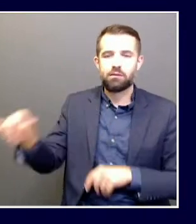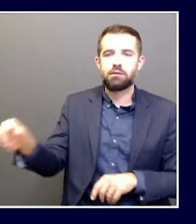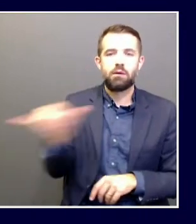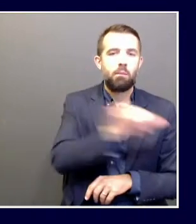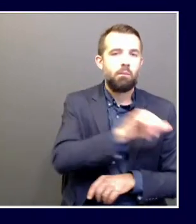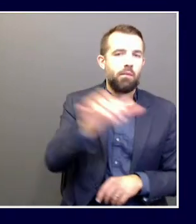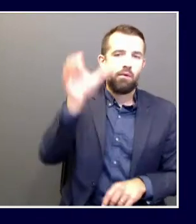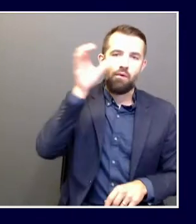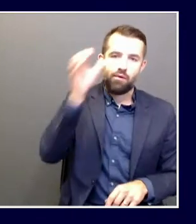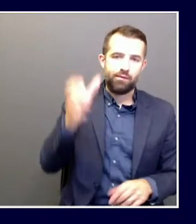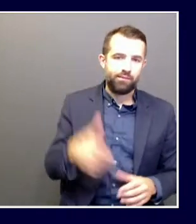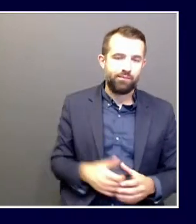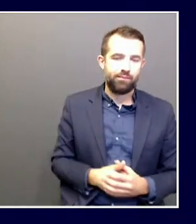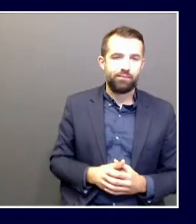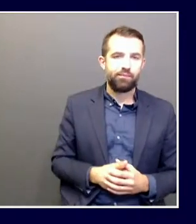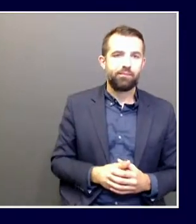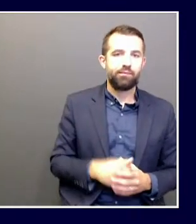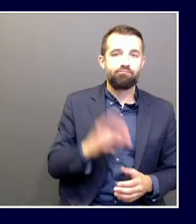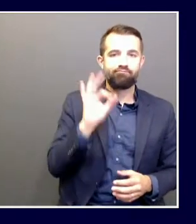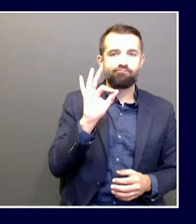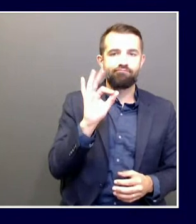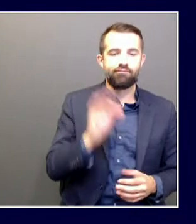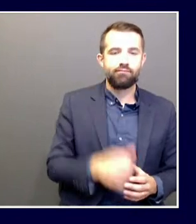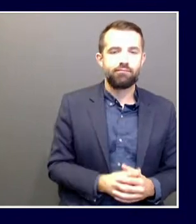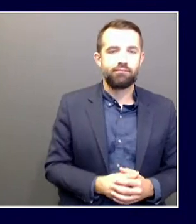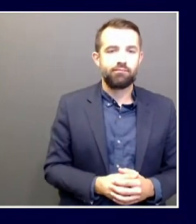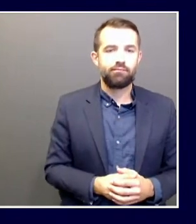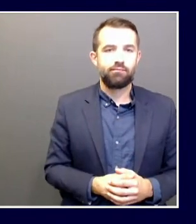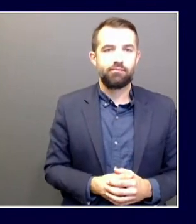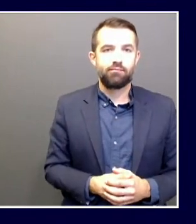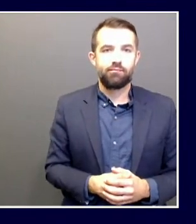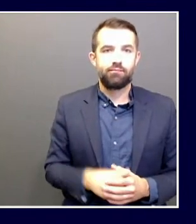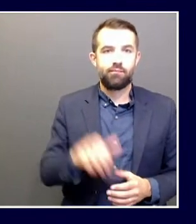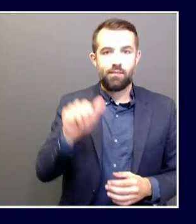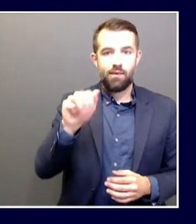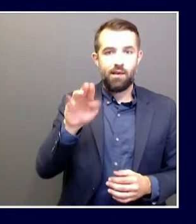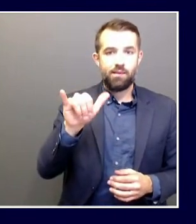Thank you both. Thanks, Megan. Amy Brown, over to you.